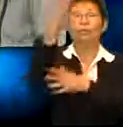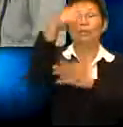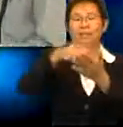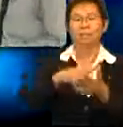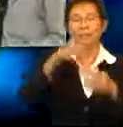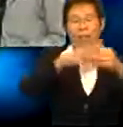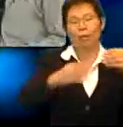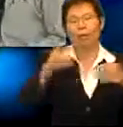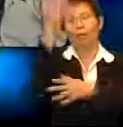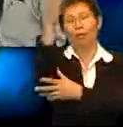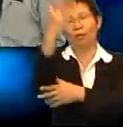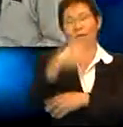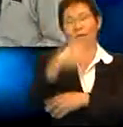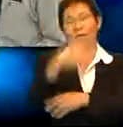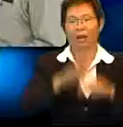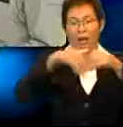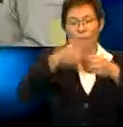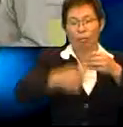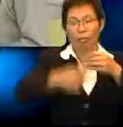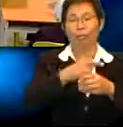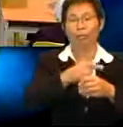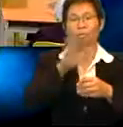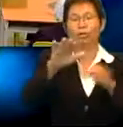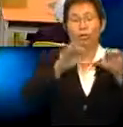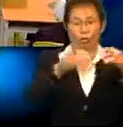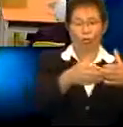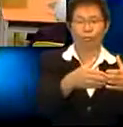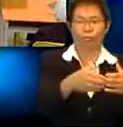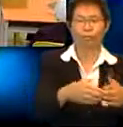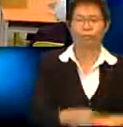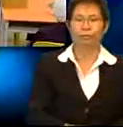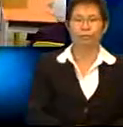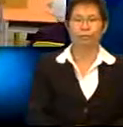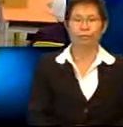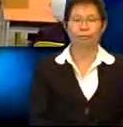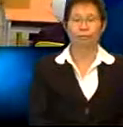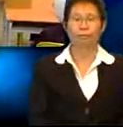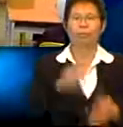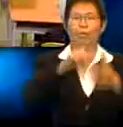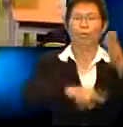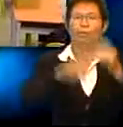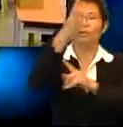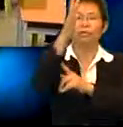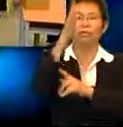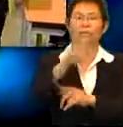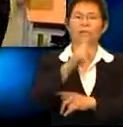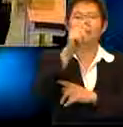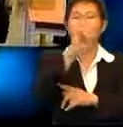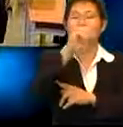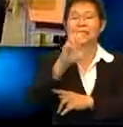What tree is this? Mango tree. How about your group? What